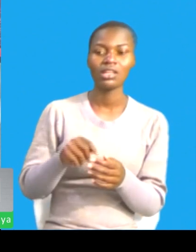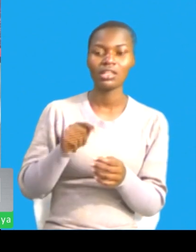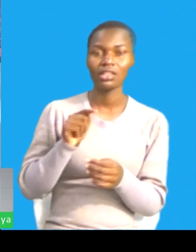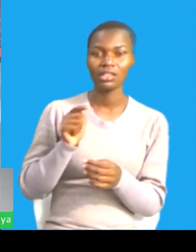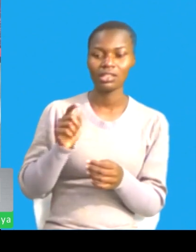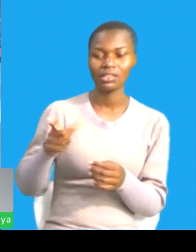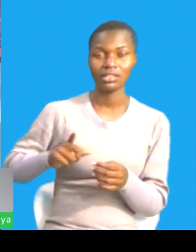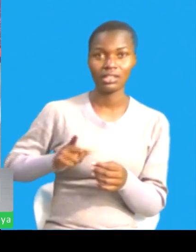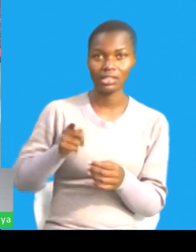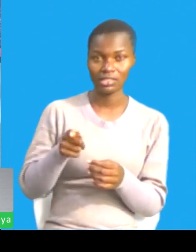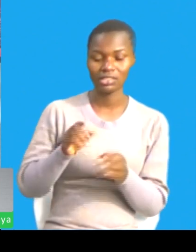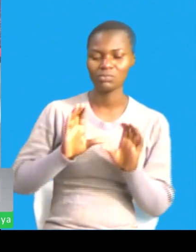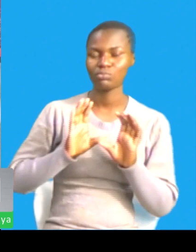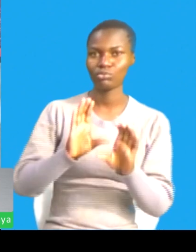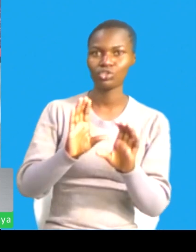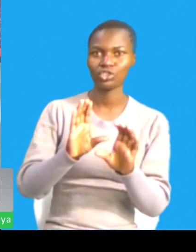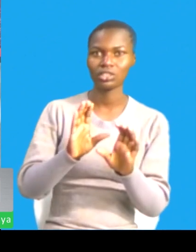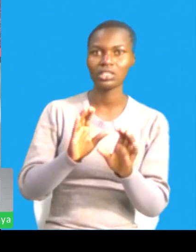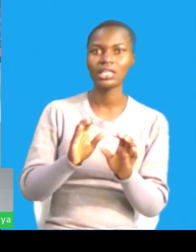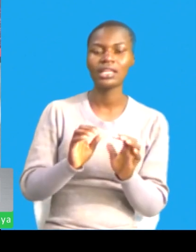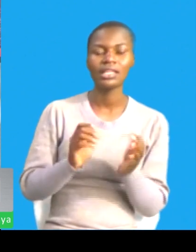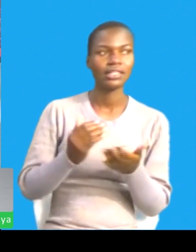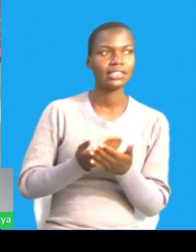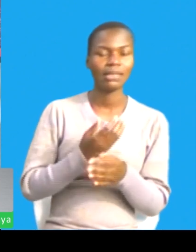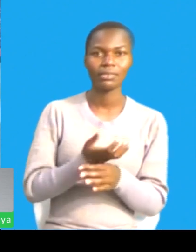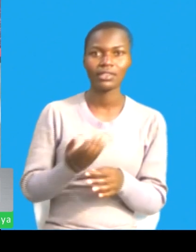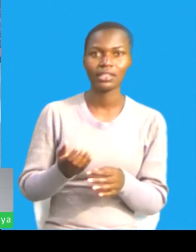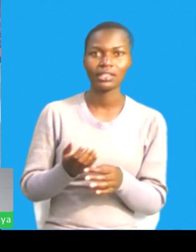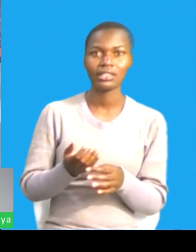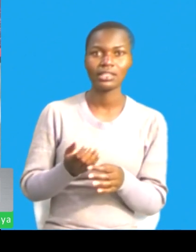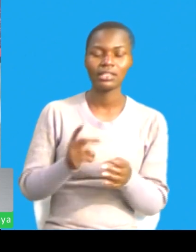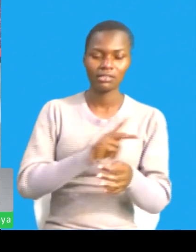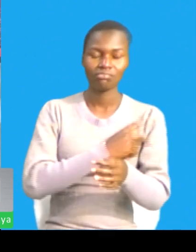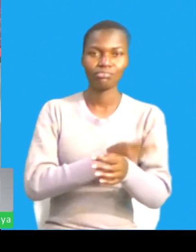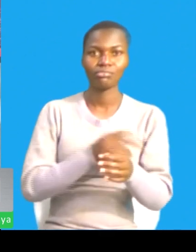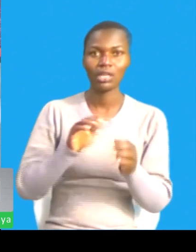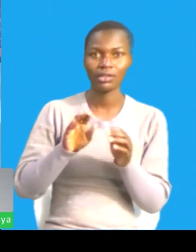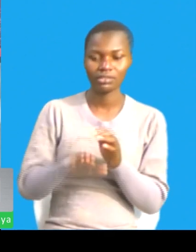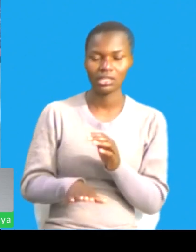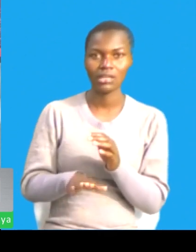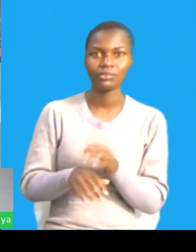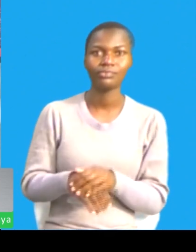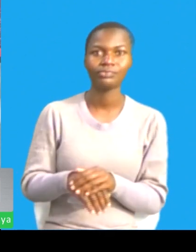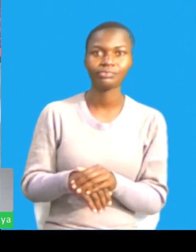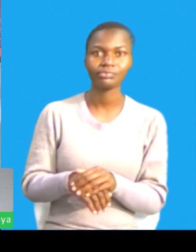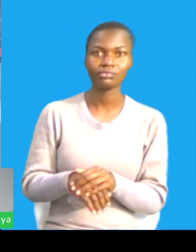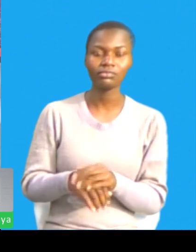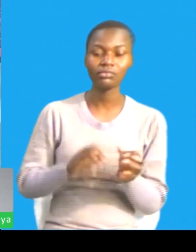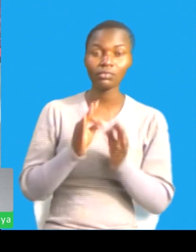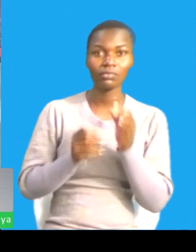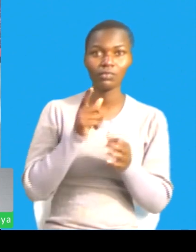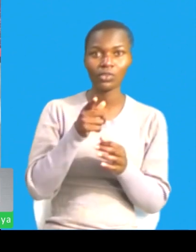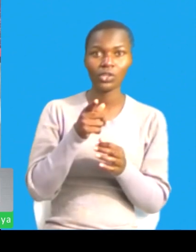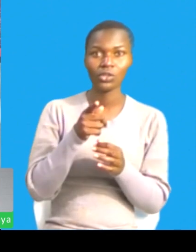is supposed to bring the cost of power down. Those are the things tunafaa kwa tukifanya Kenya hii. Kama wewe ni